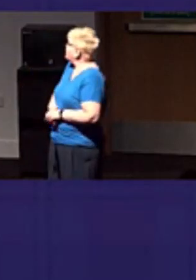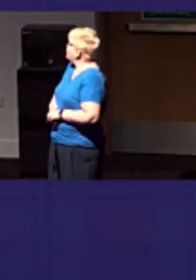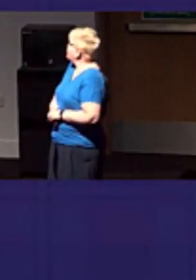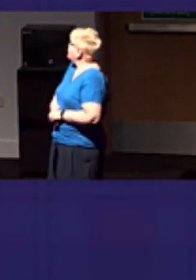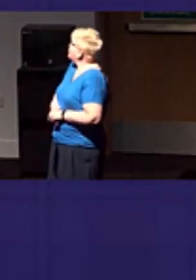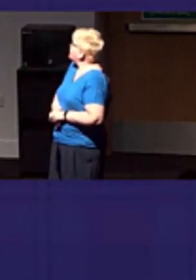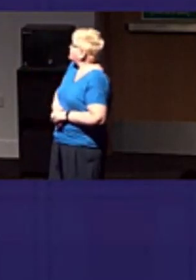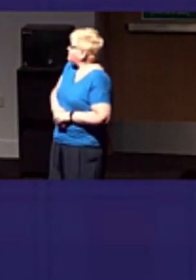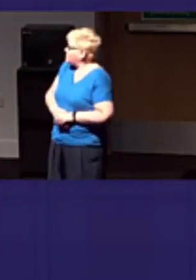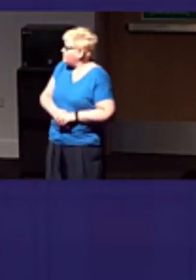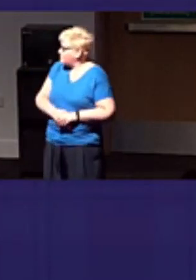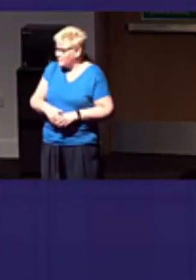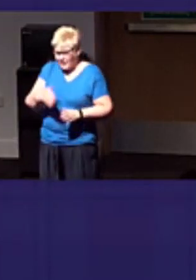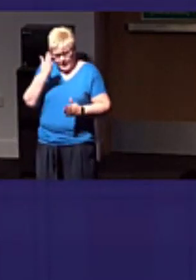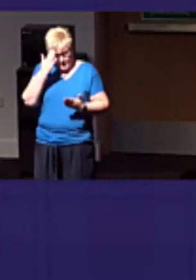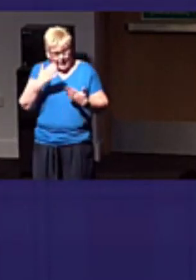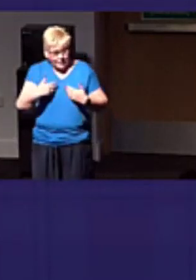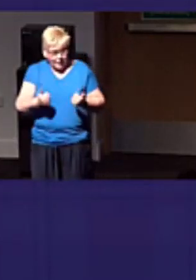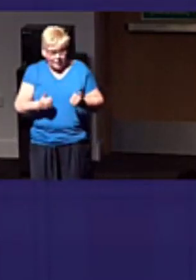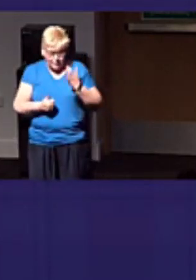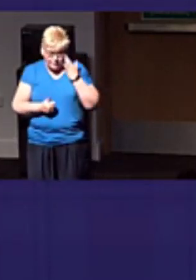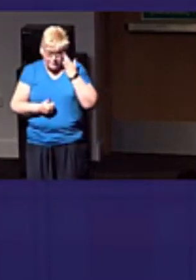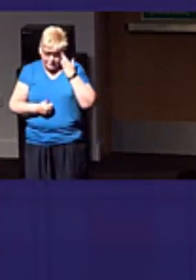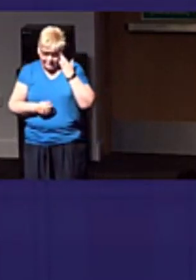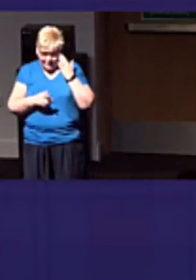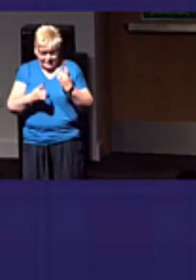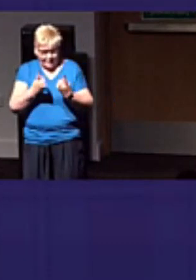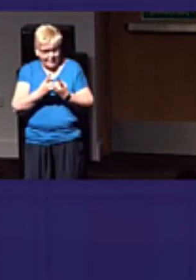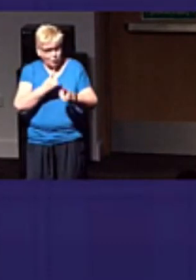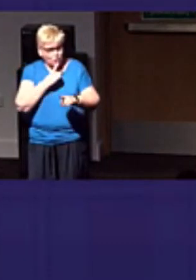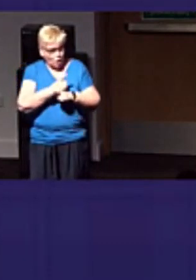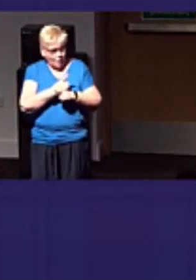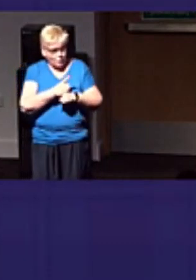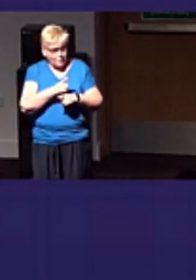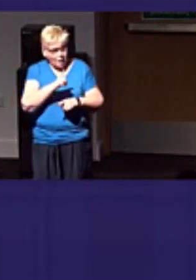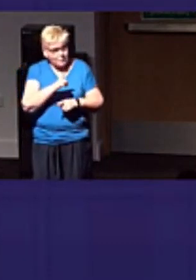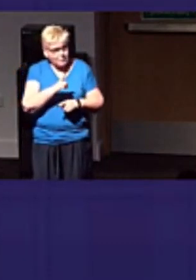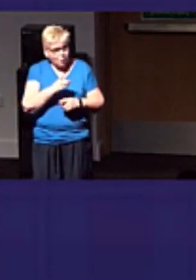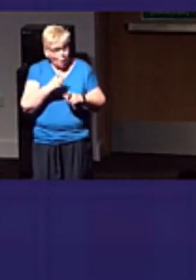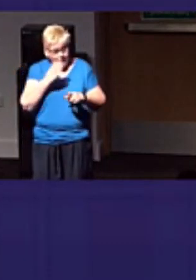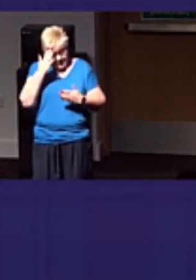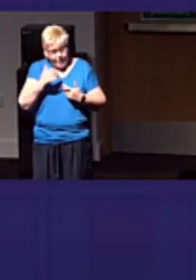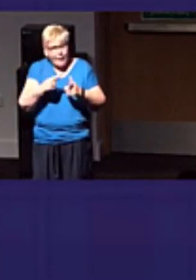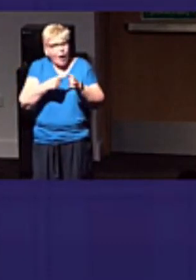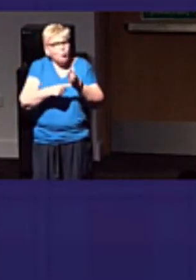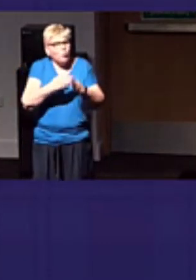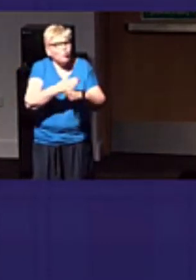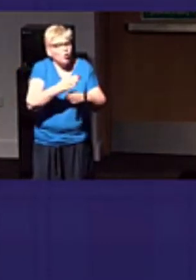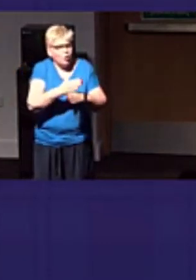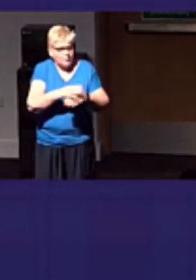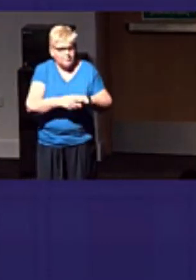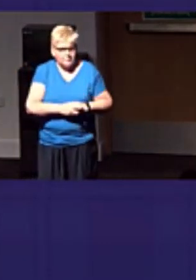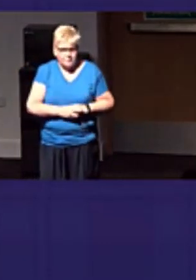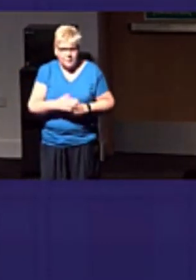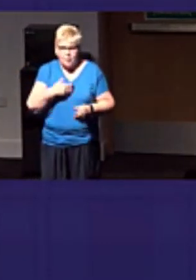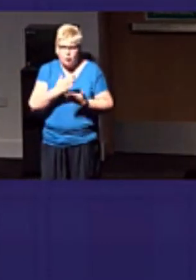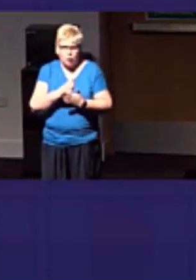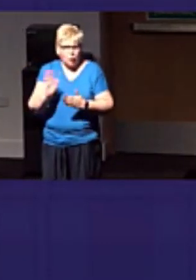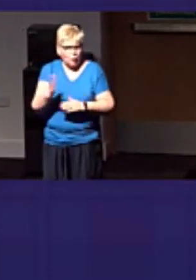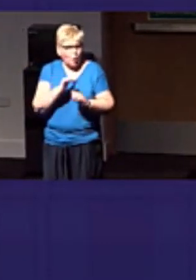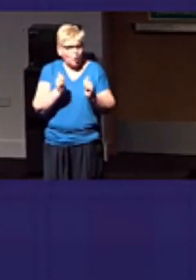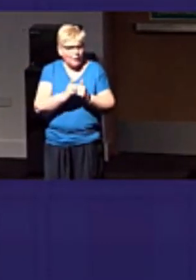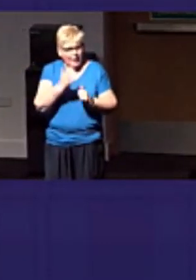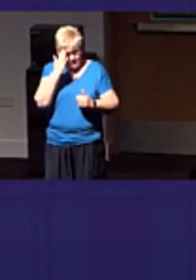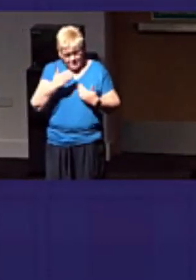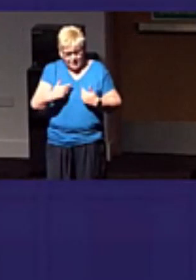Mental health, yes, it's a thing to talk about at home. But at work, you know, that's where I think we can all agree, like, okay, if you have mental health